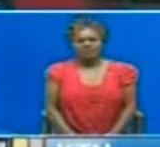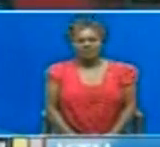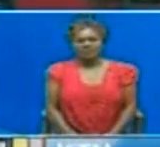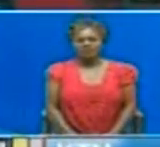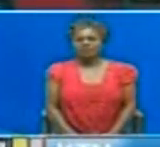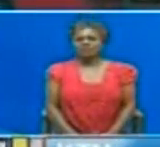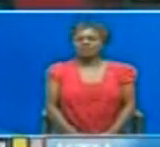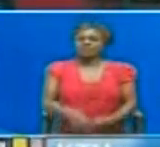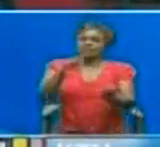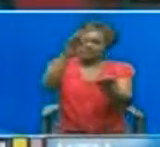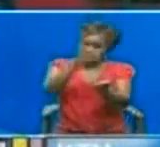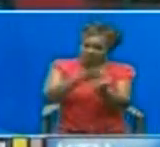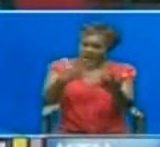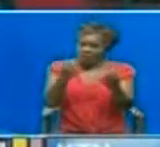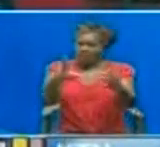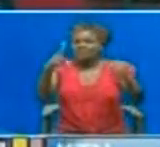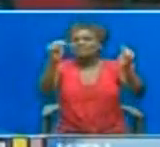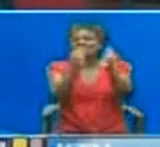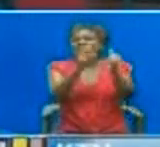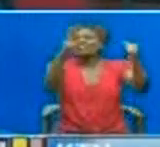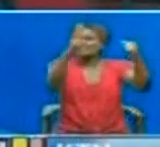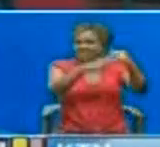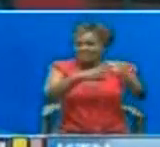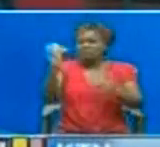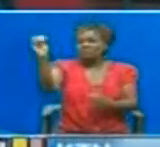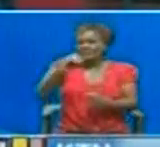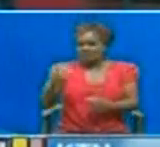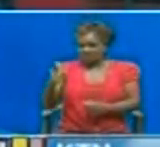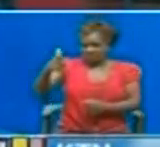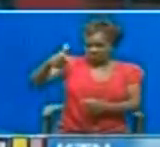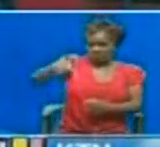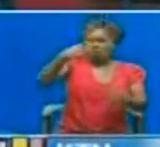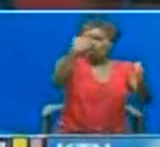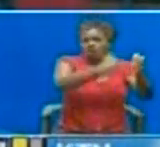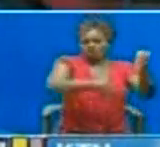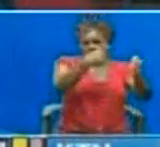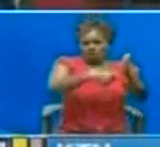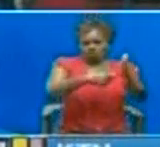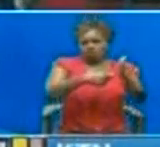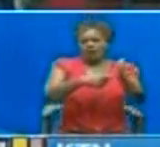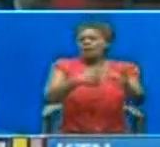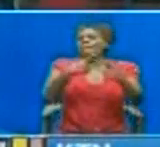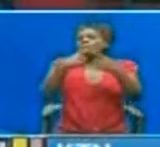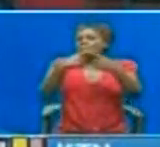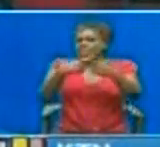The net reduction has been about 17% on the pump prices.